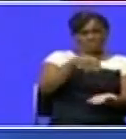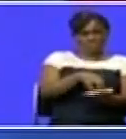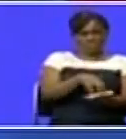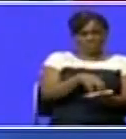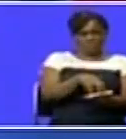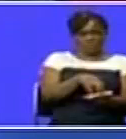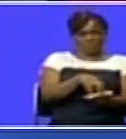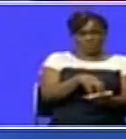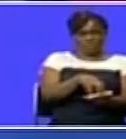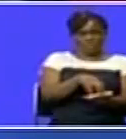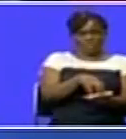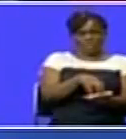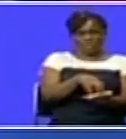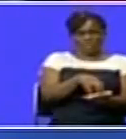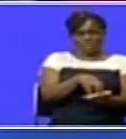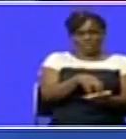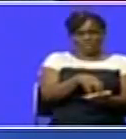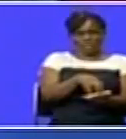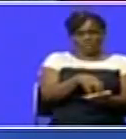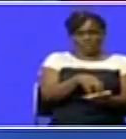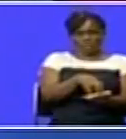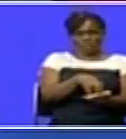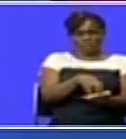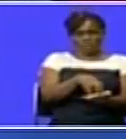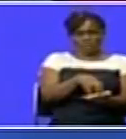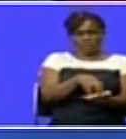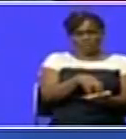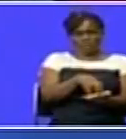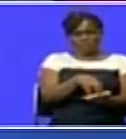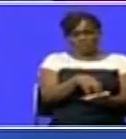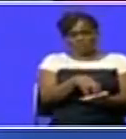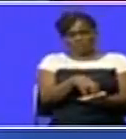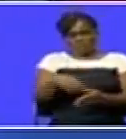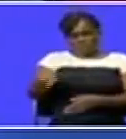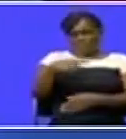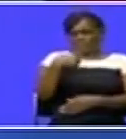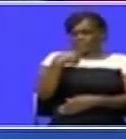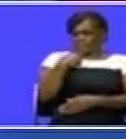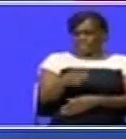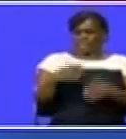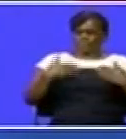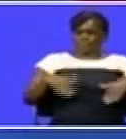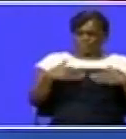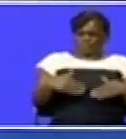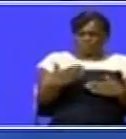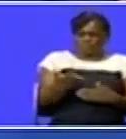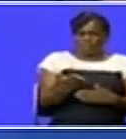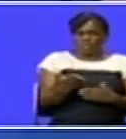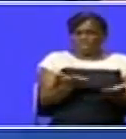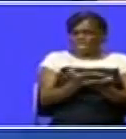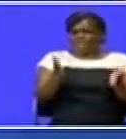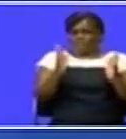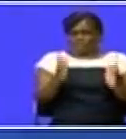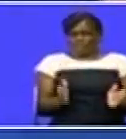and there's been some fantastic work that's come out of them, we're preaching to the converted. And what we're trying to do here is elevate